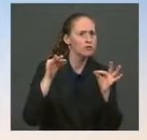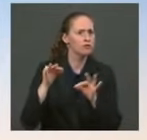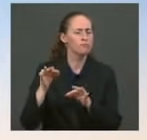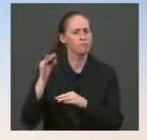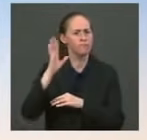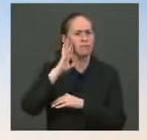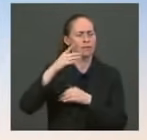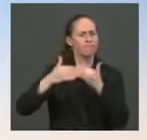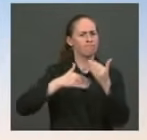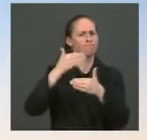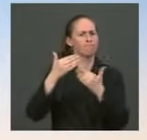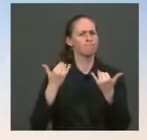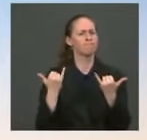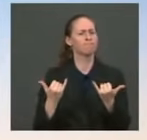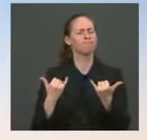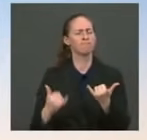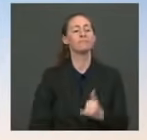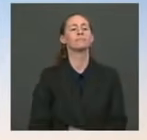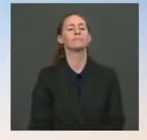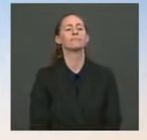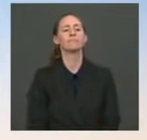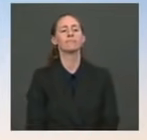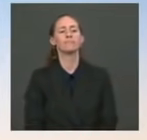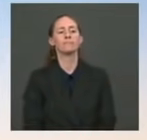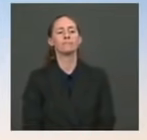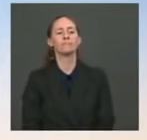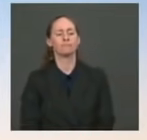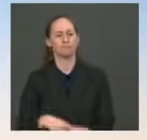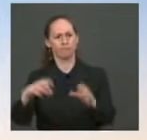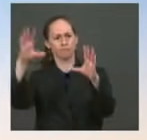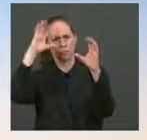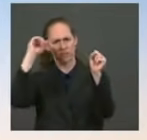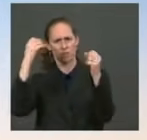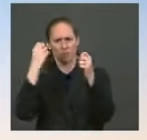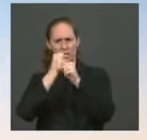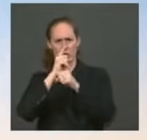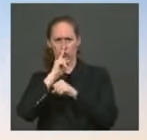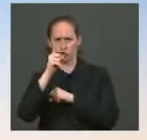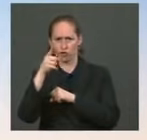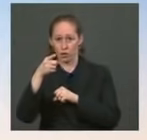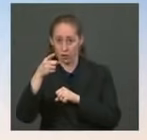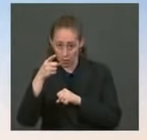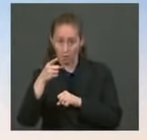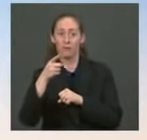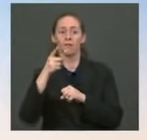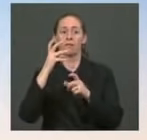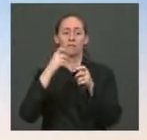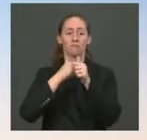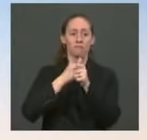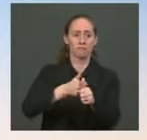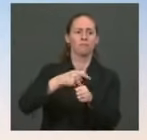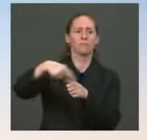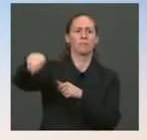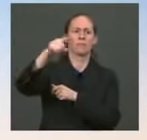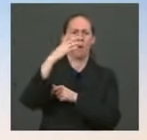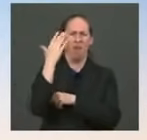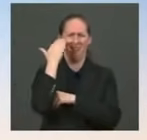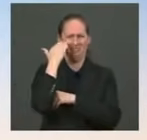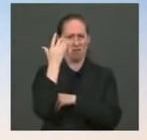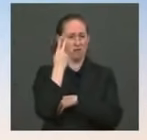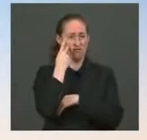But I think the president wanted to make clear to people who watched those photos, who had understandably emotional